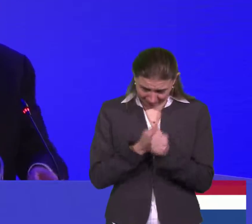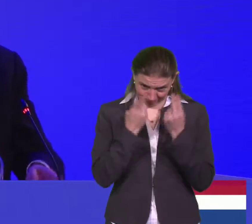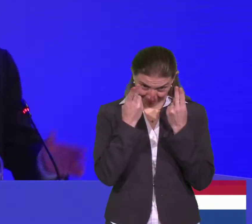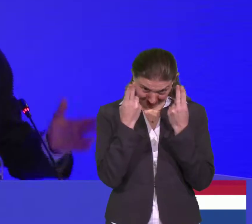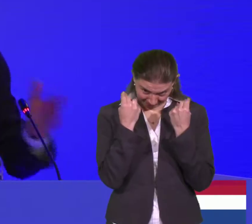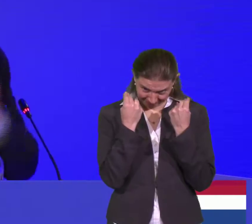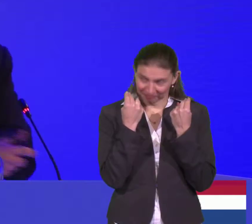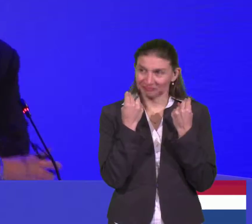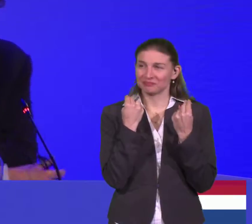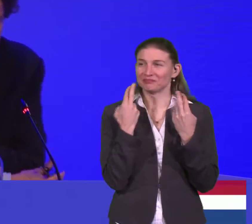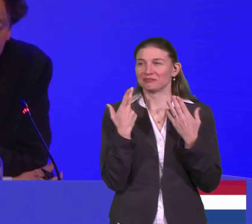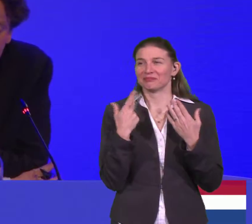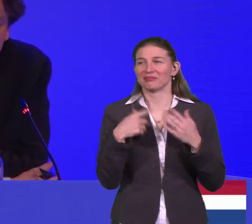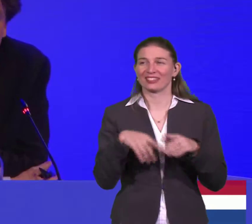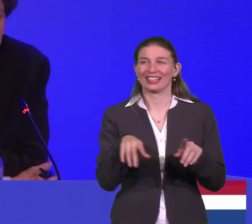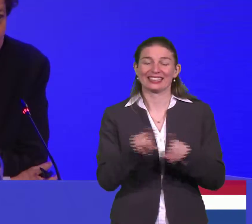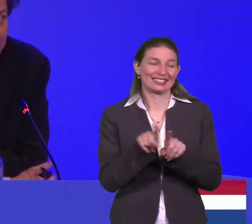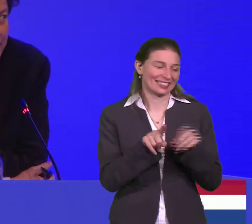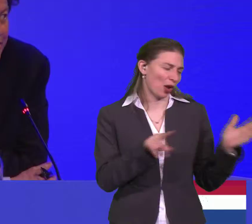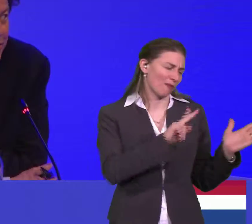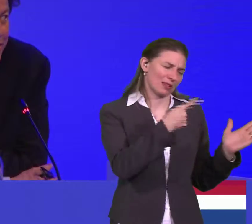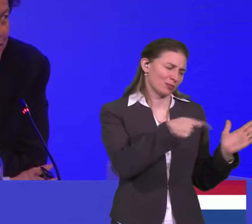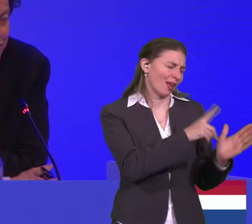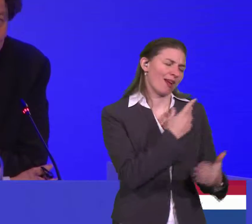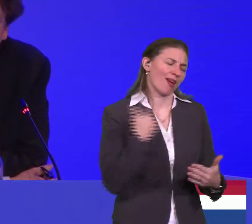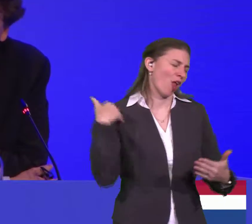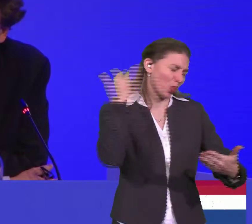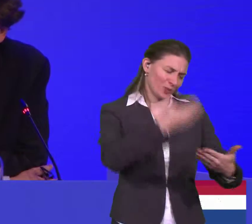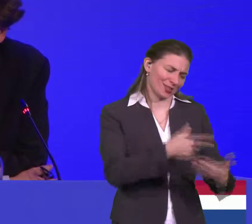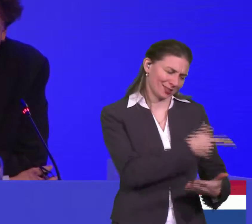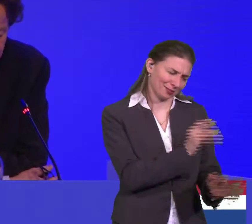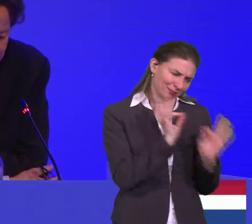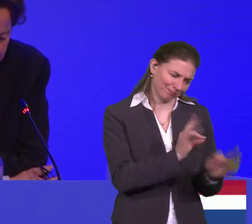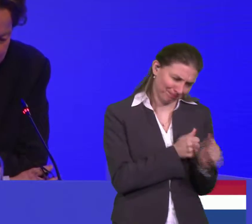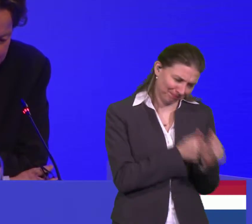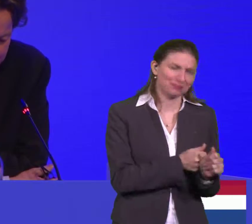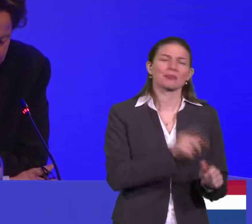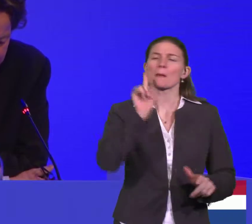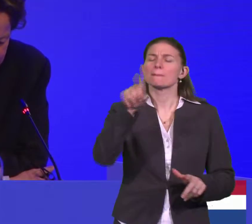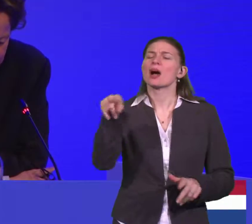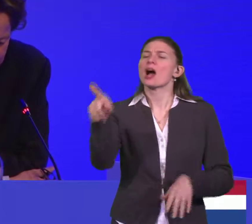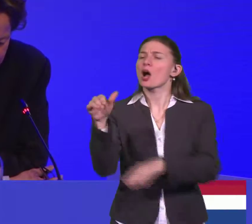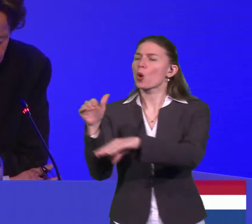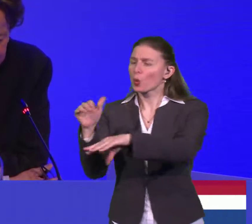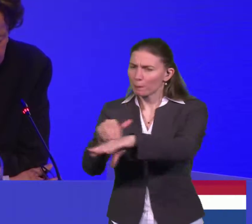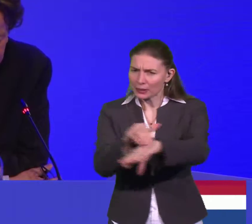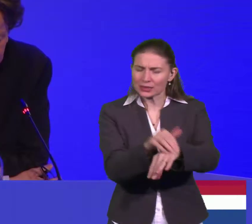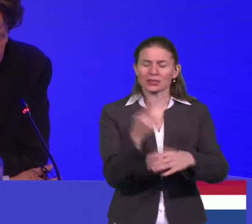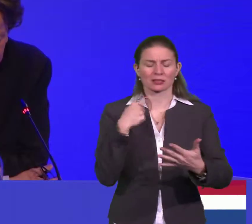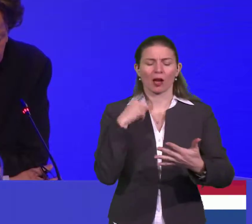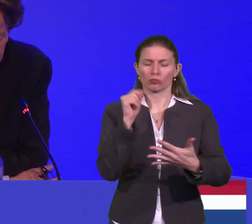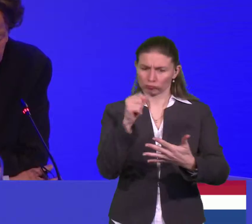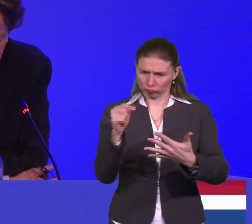the Vice President, who is always very disciplined. Let me go quickly into a few very specific comments that have been made, because I